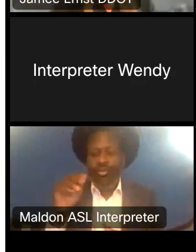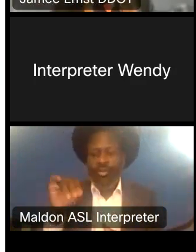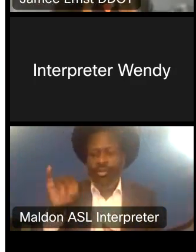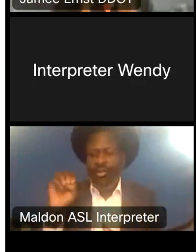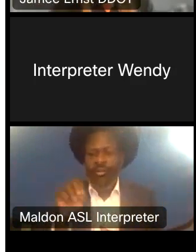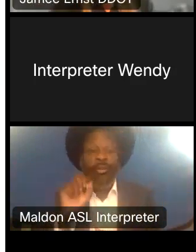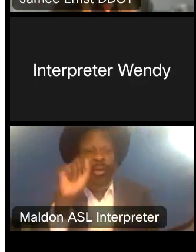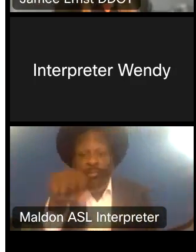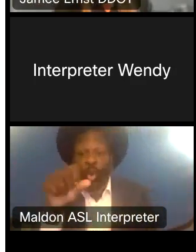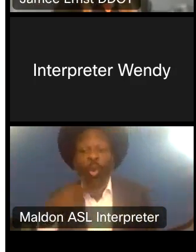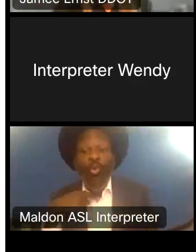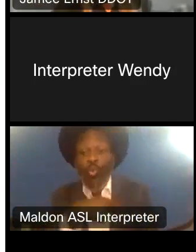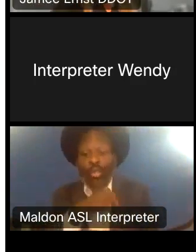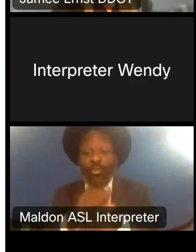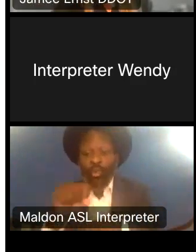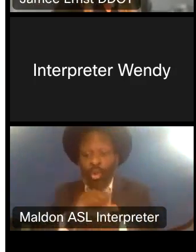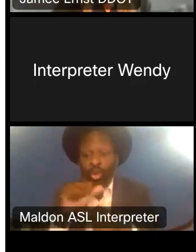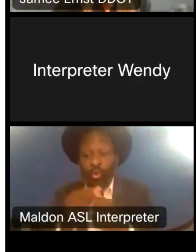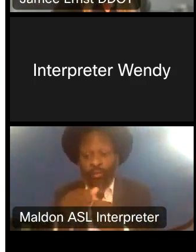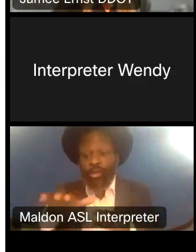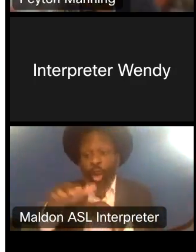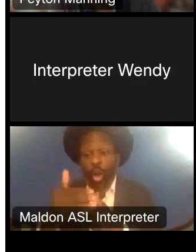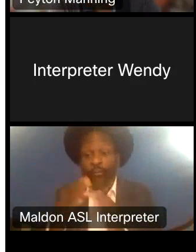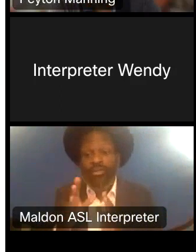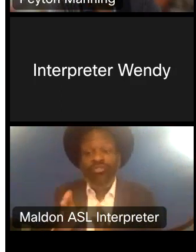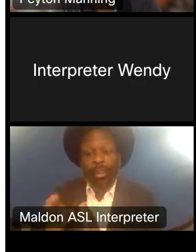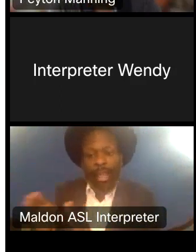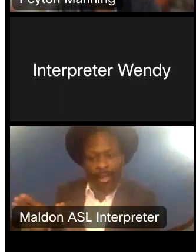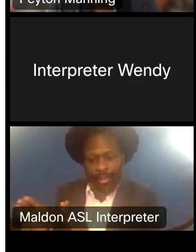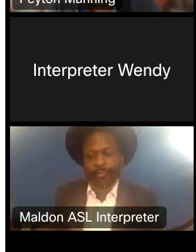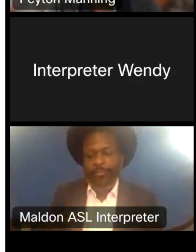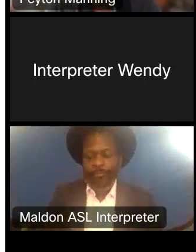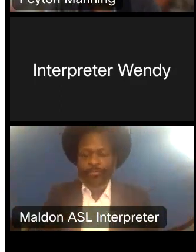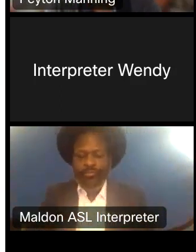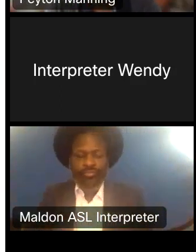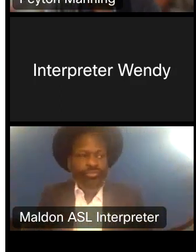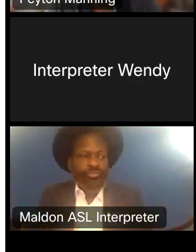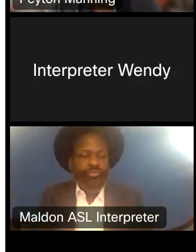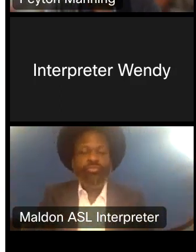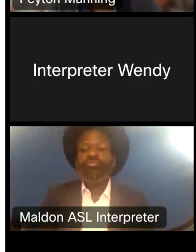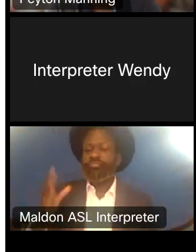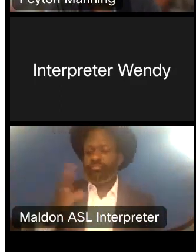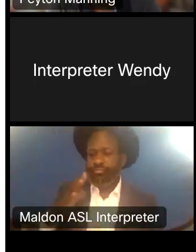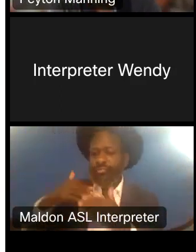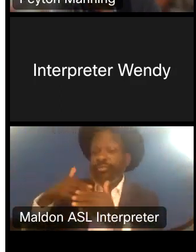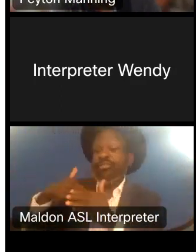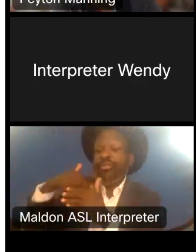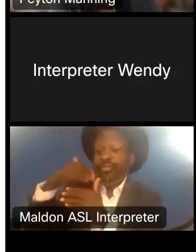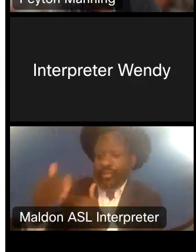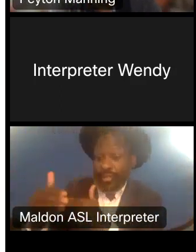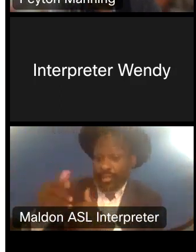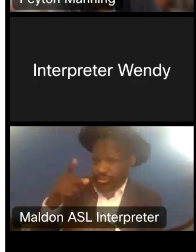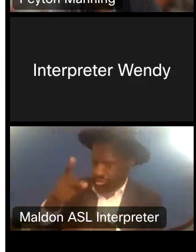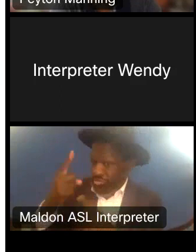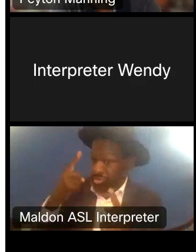for their study that takes place on the corridor. okay. And then the next question is, did you consider removing car